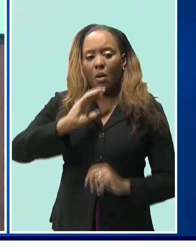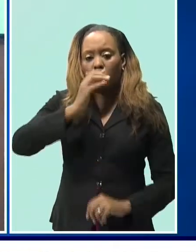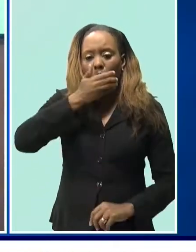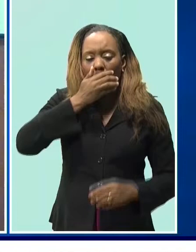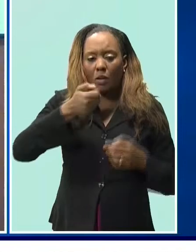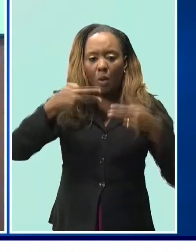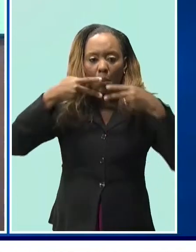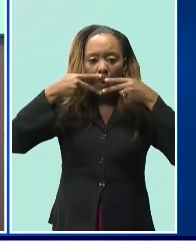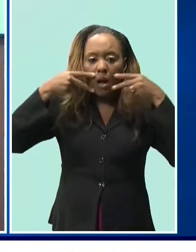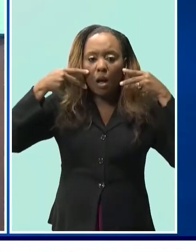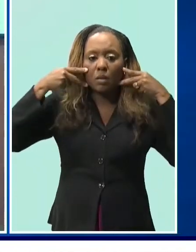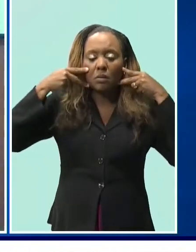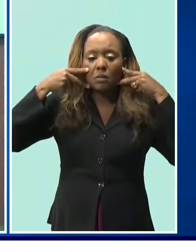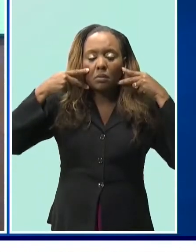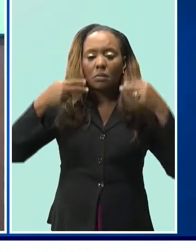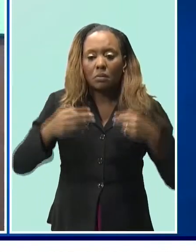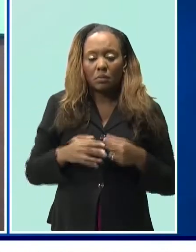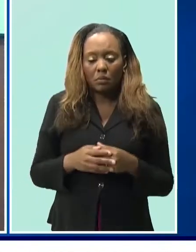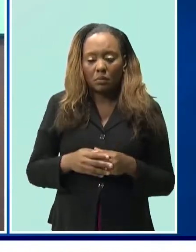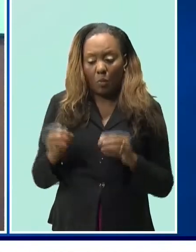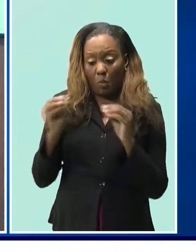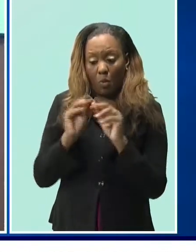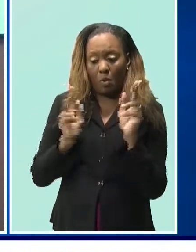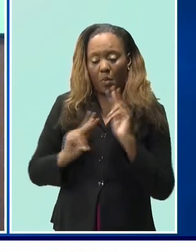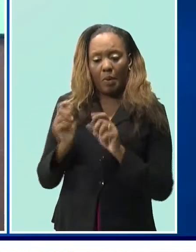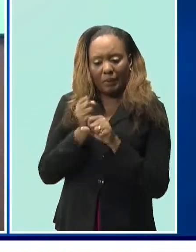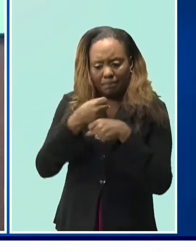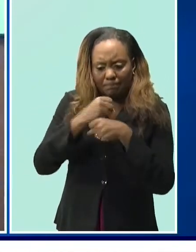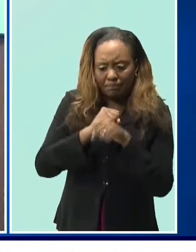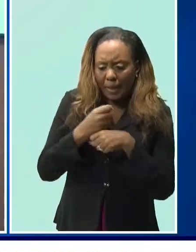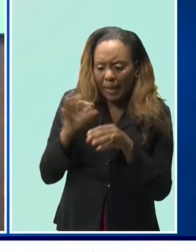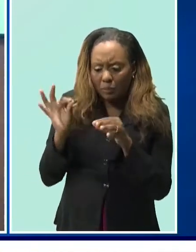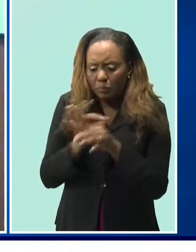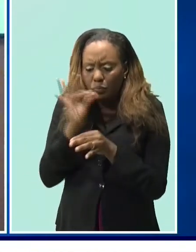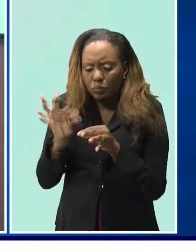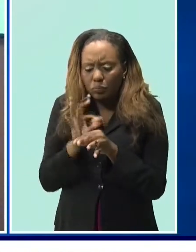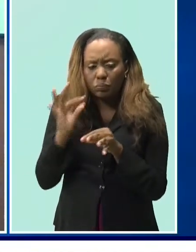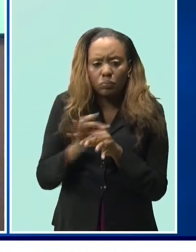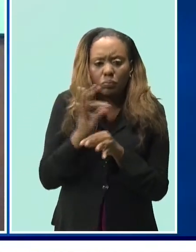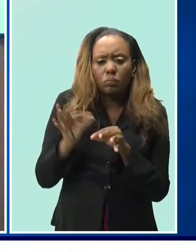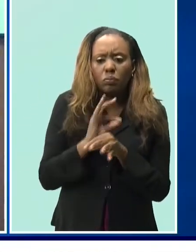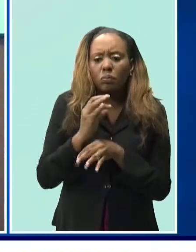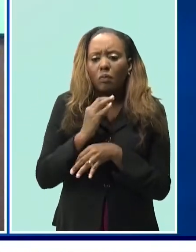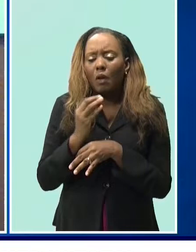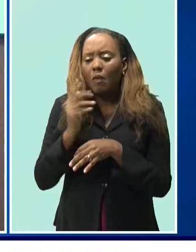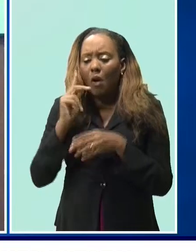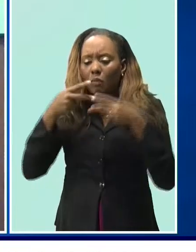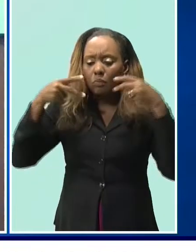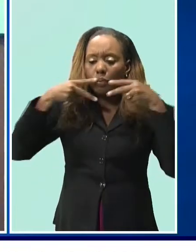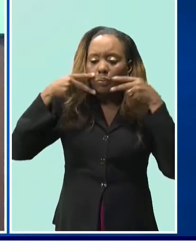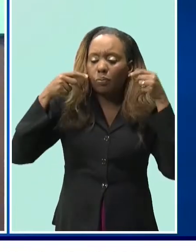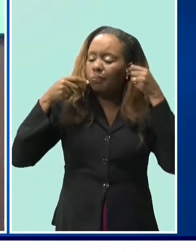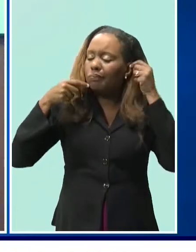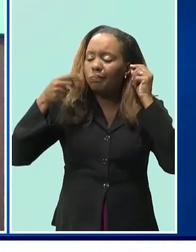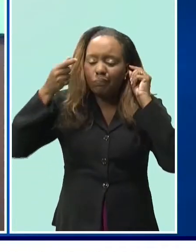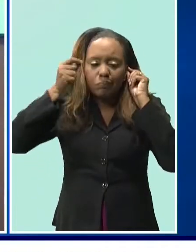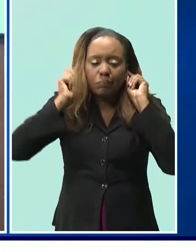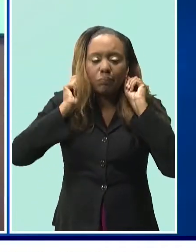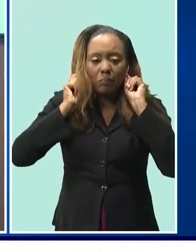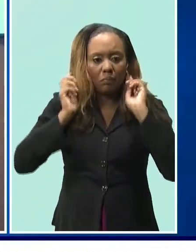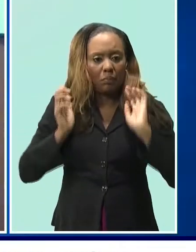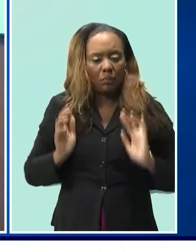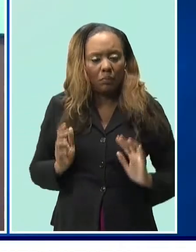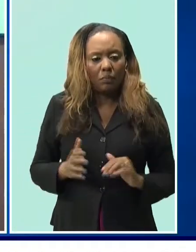masks, more people are now making face masks for Barbadians to wear. Do you have